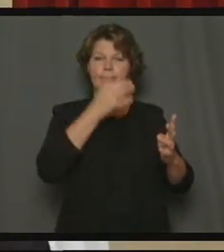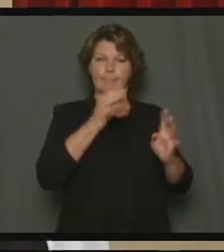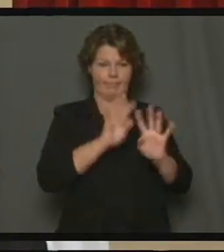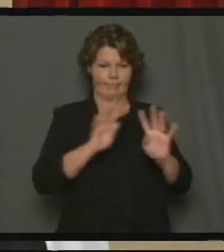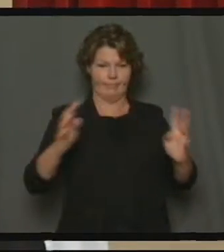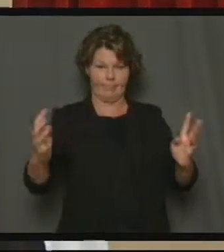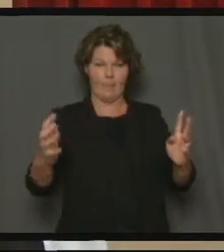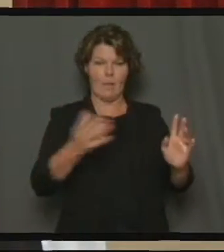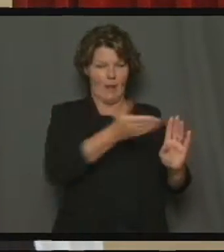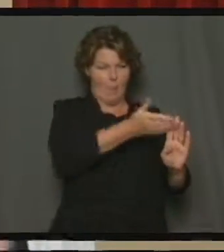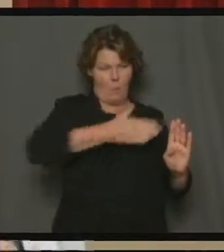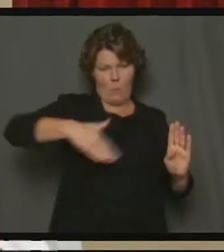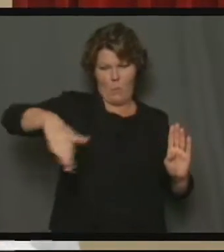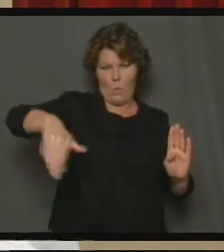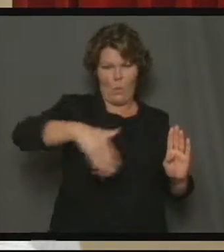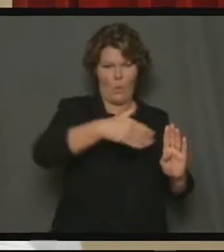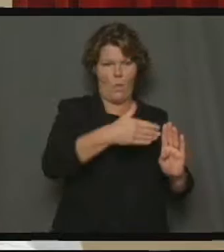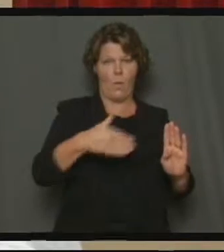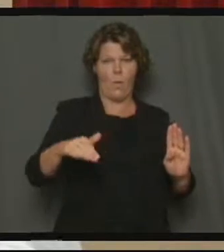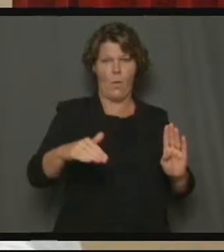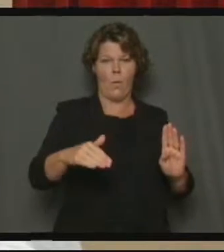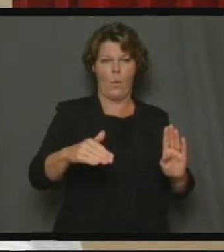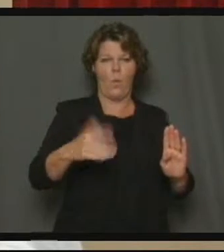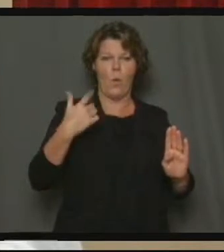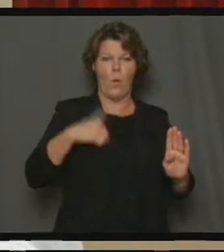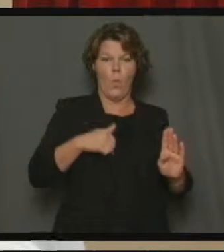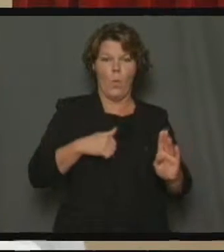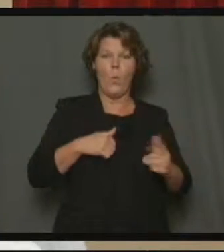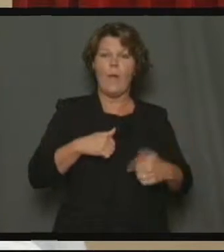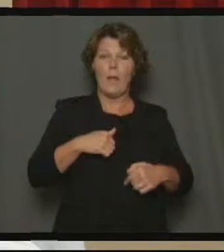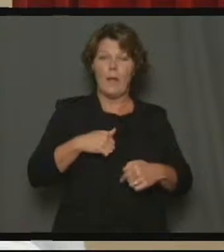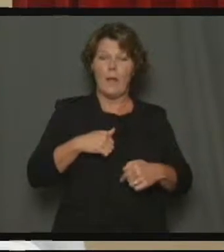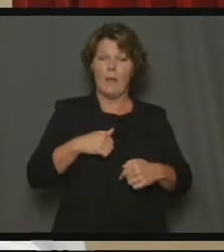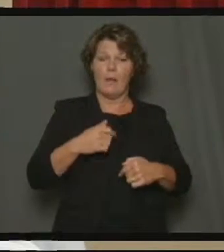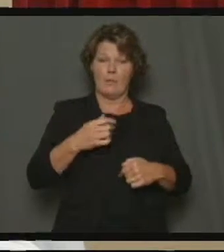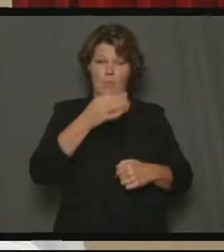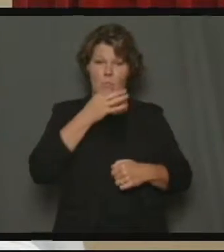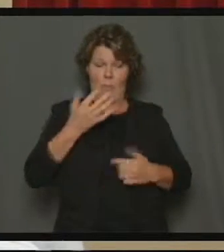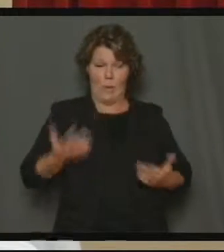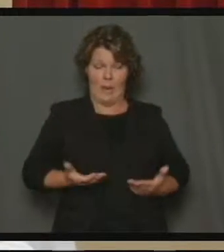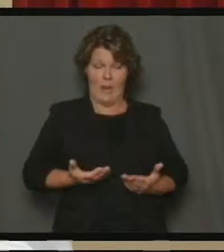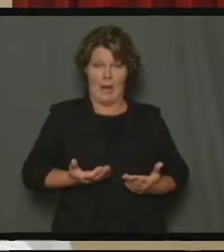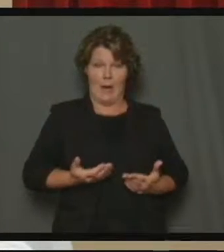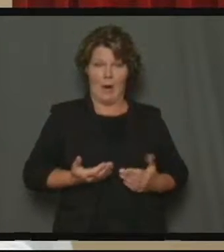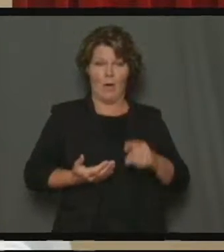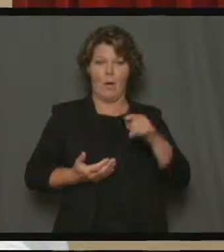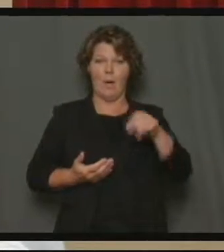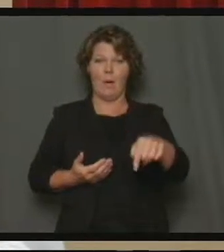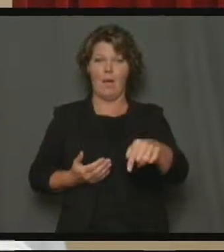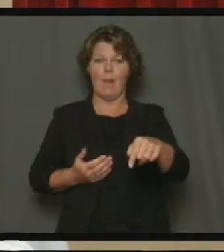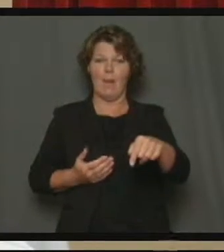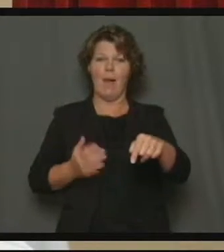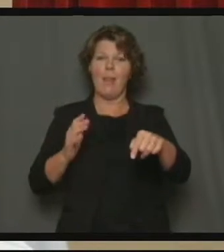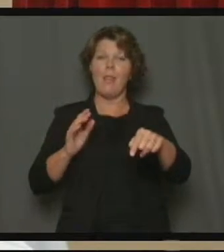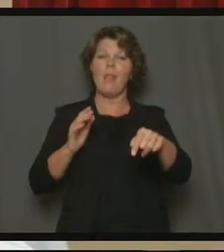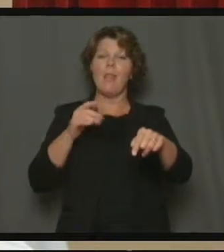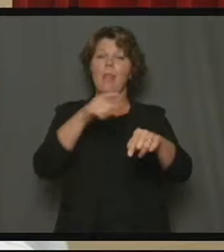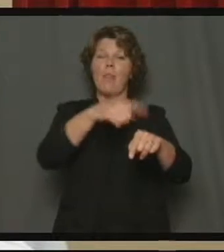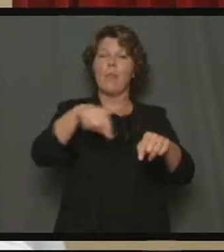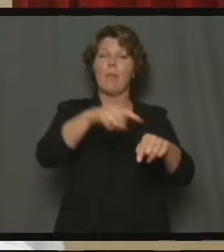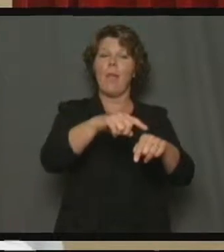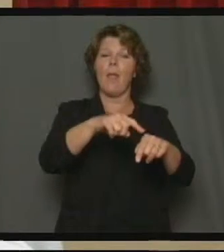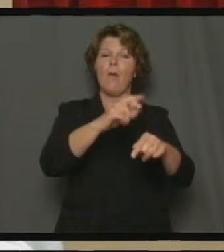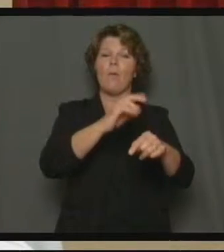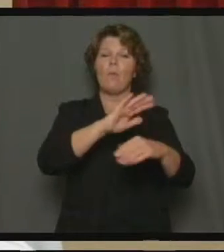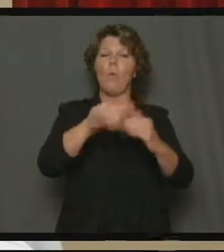side, the saints unseen, on the other side, on that side of heaven.